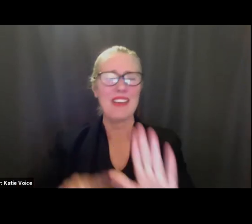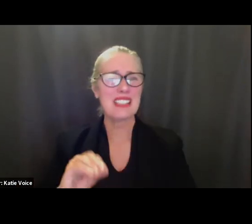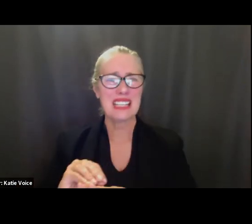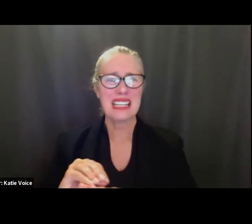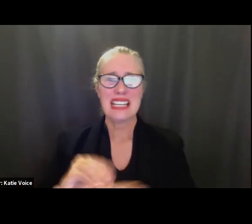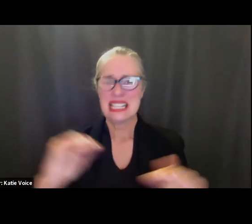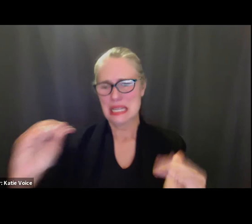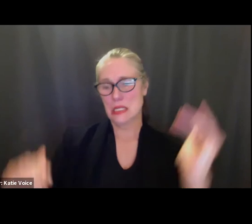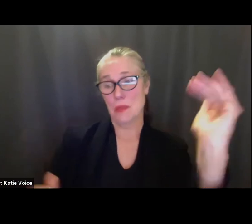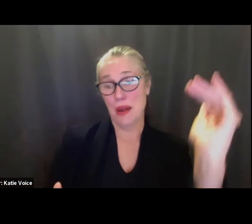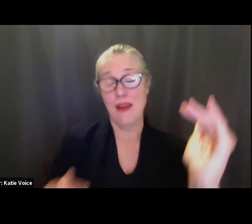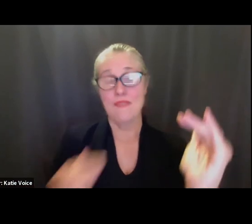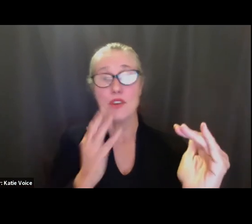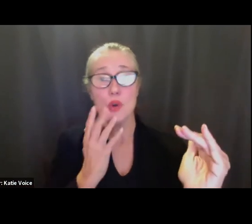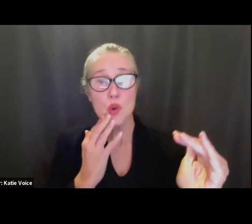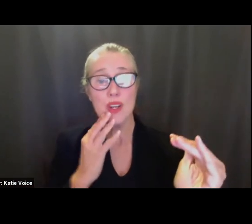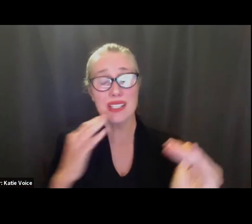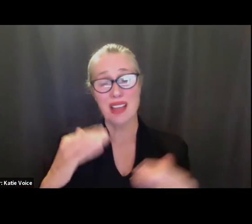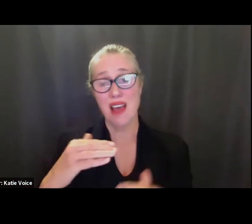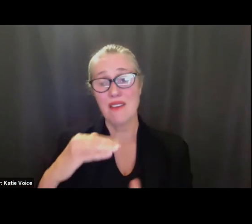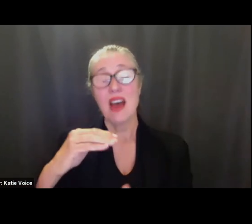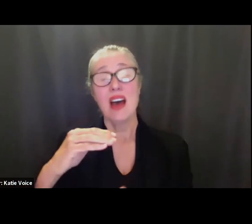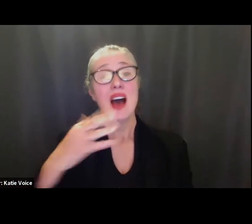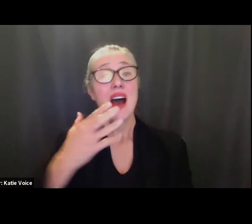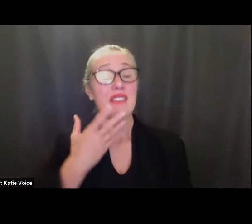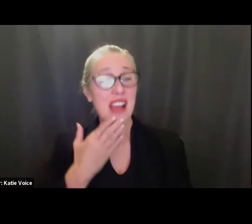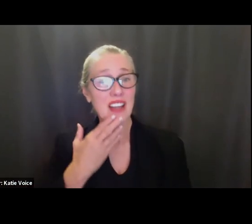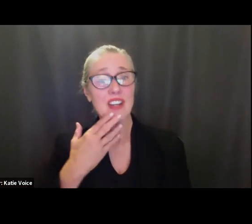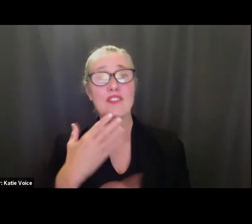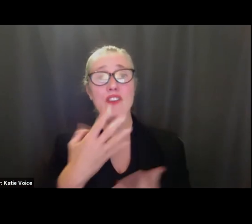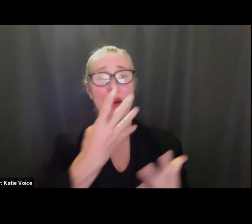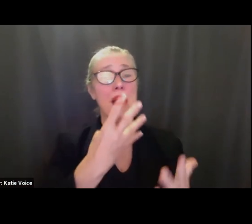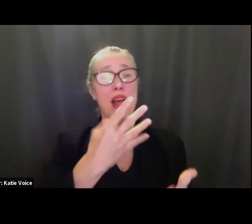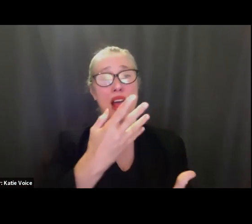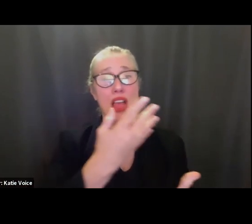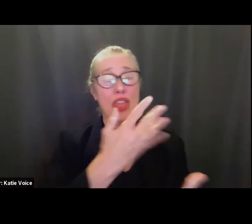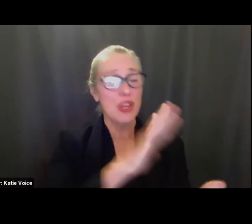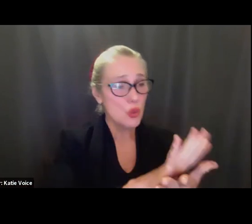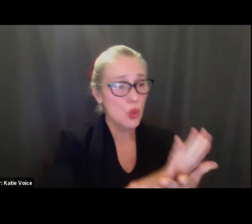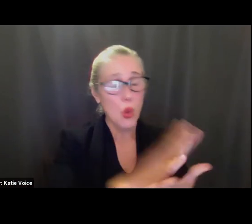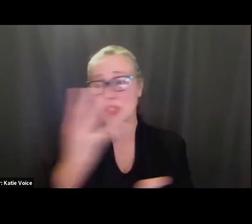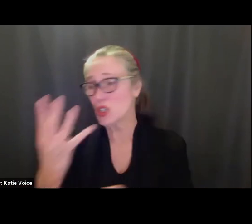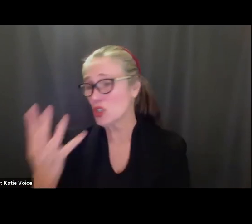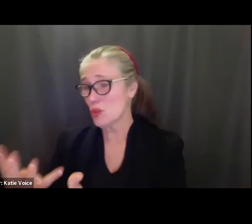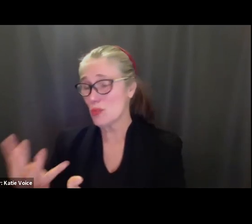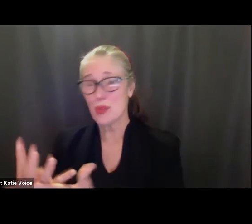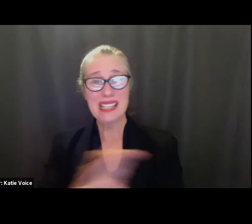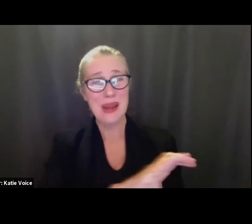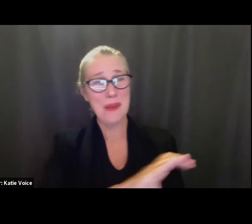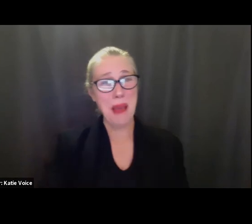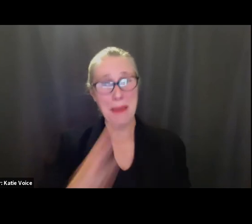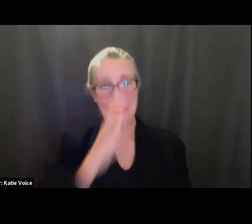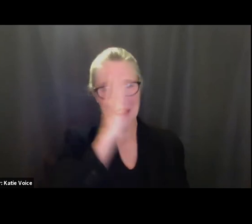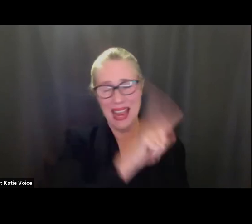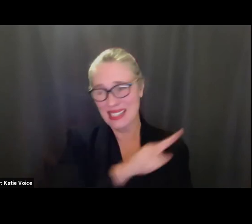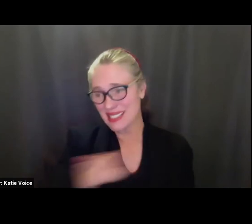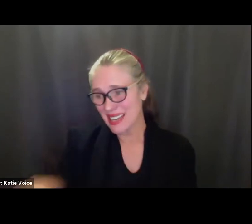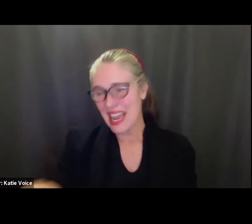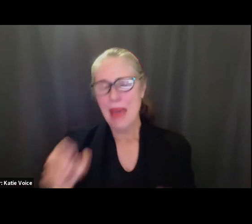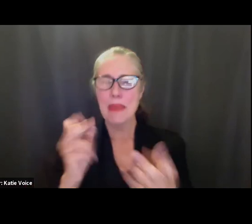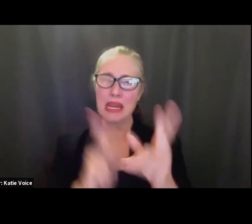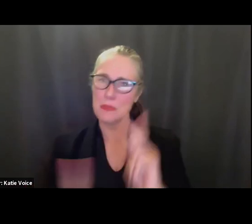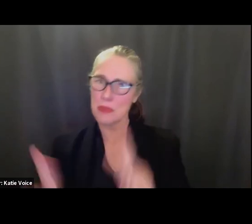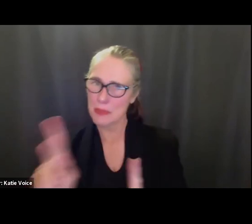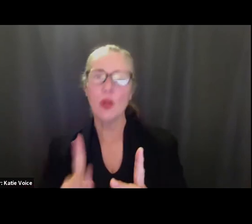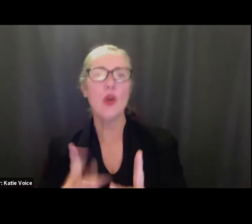contributing to the school to prison pipeline like so many people have called before me tonight and wrote in these emails i ask you to think